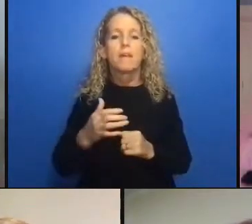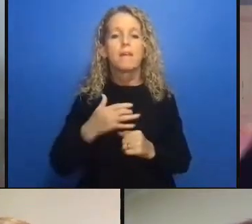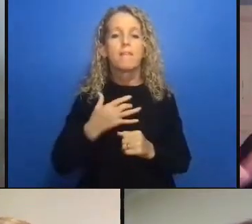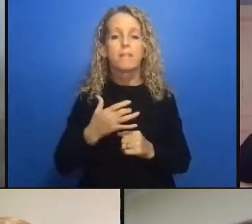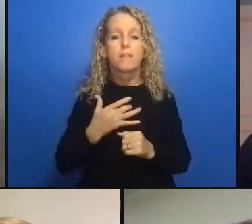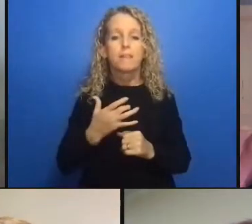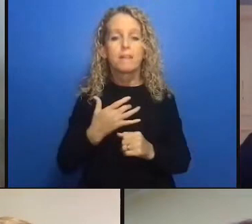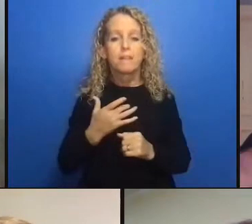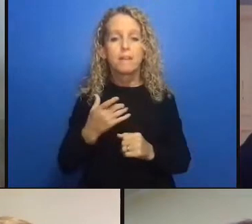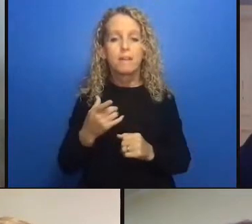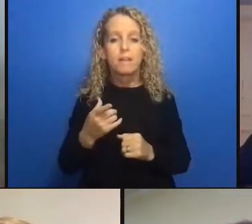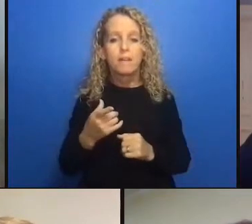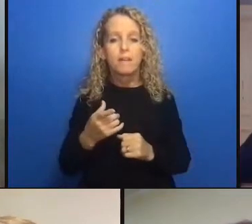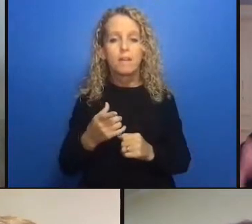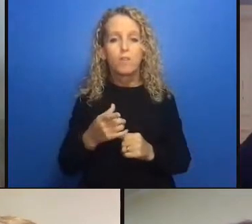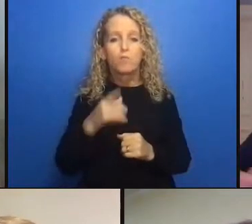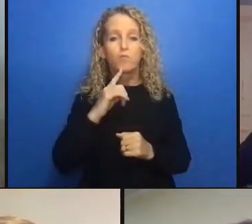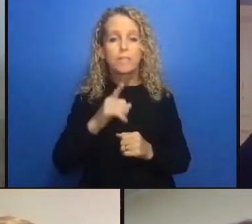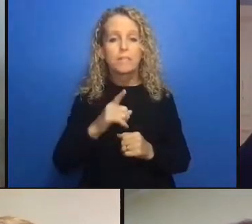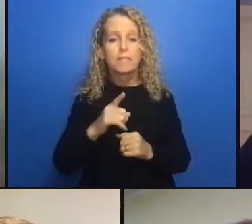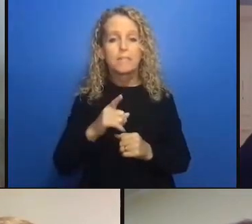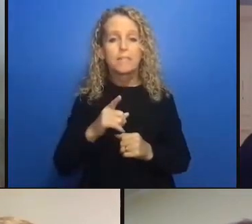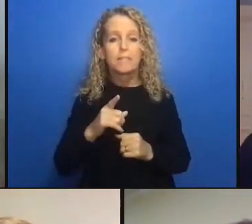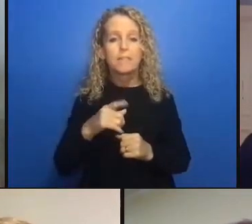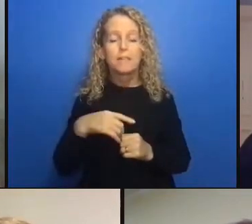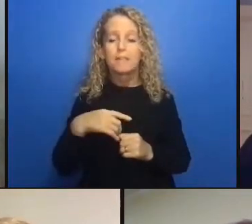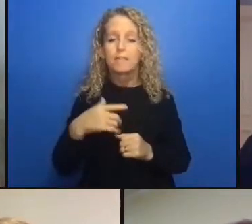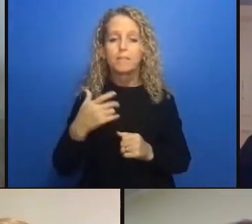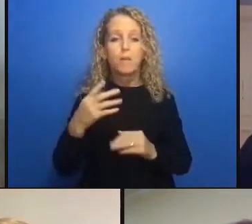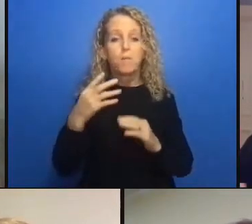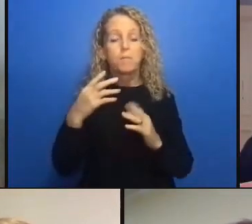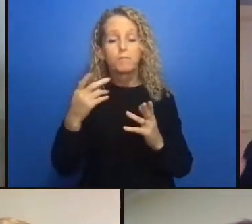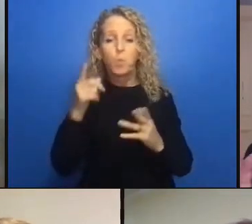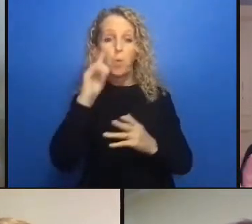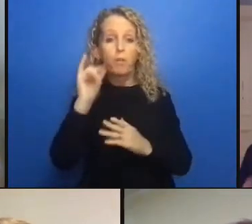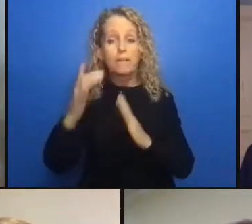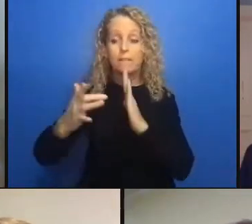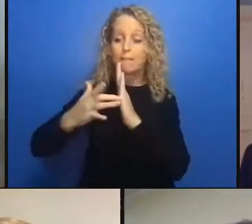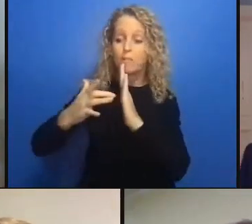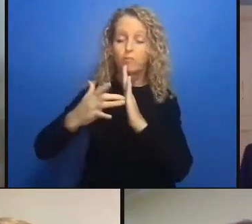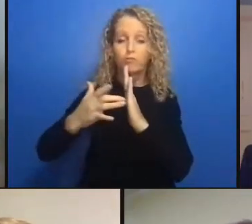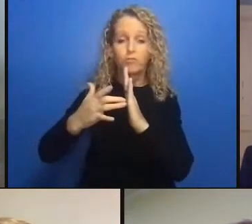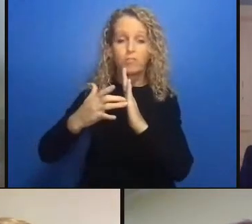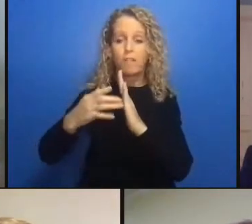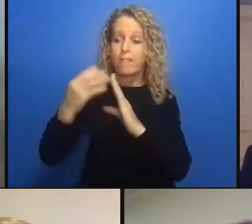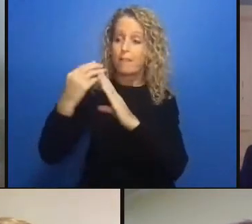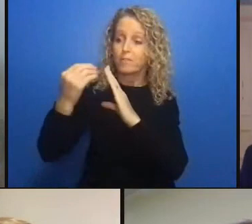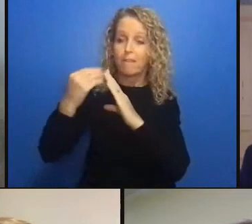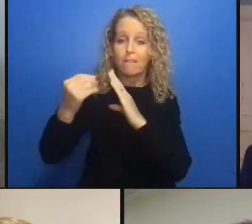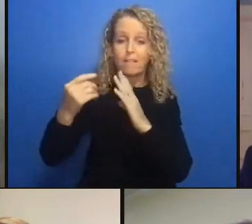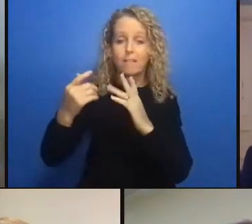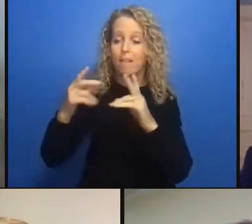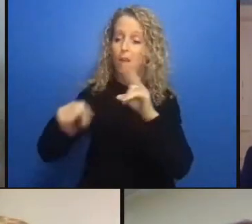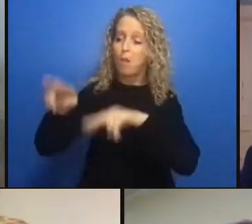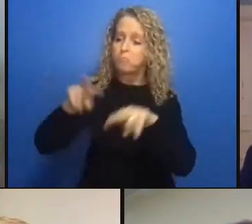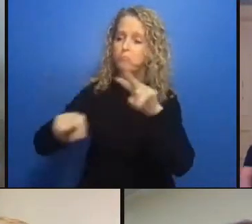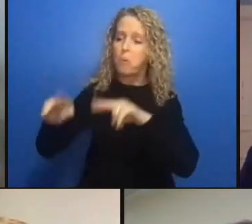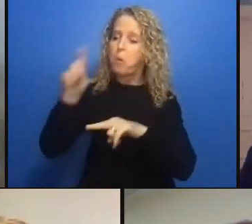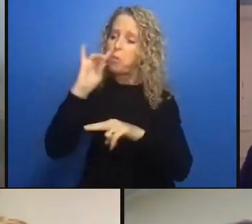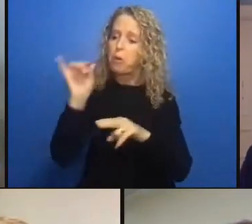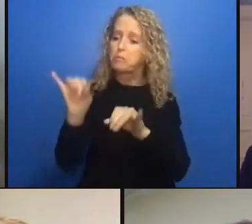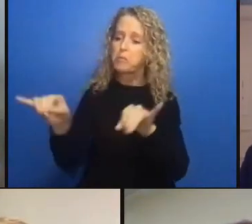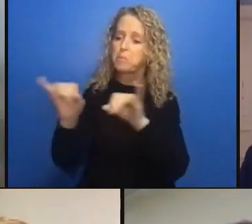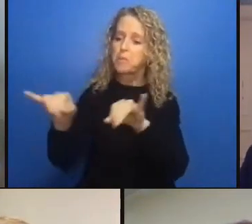individual shiny technologies change and morph. But as long as we focus on education as well